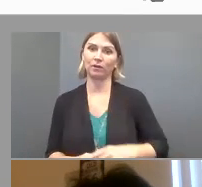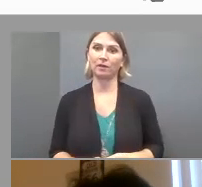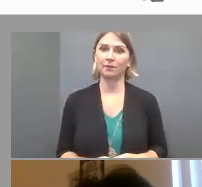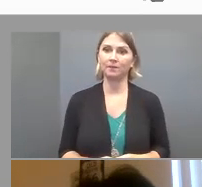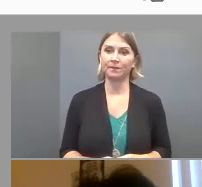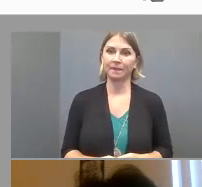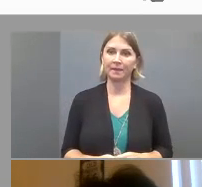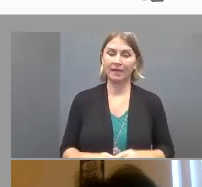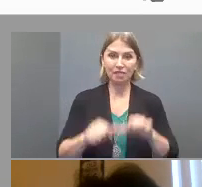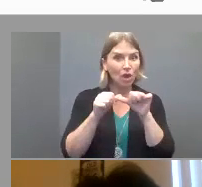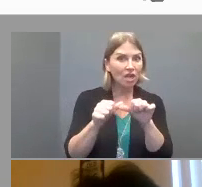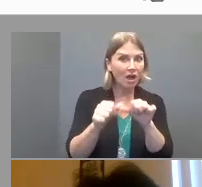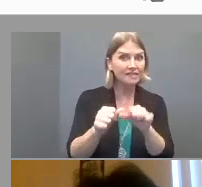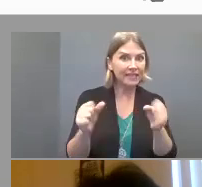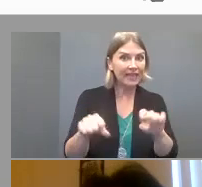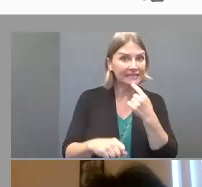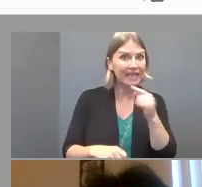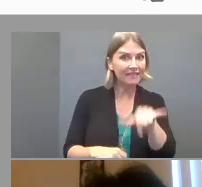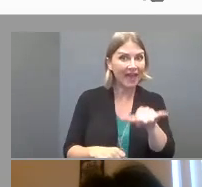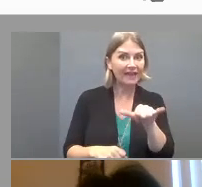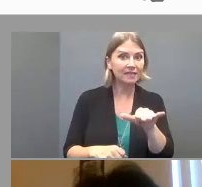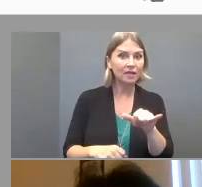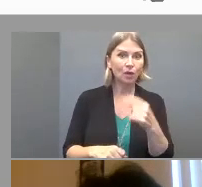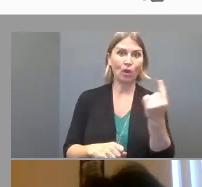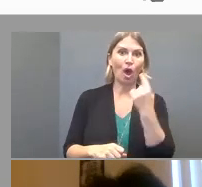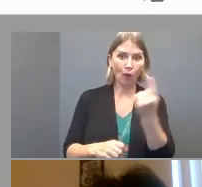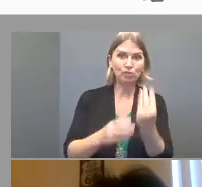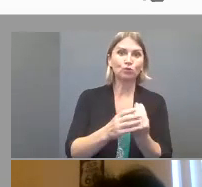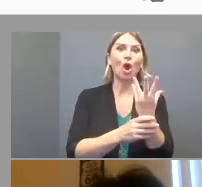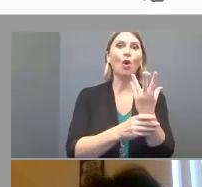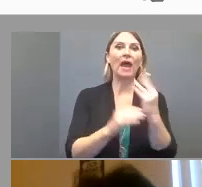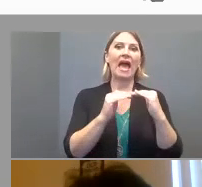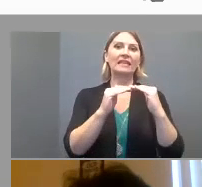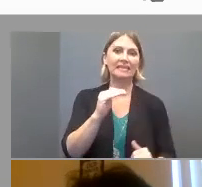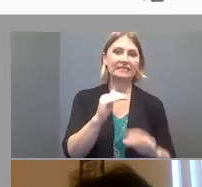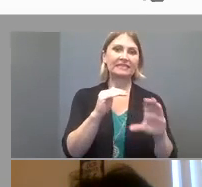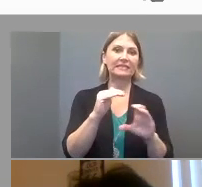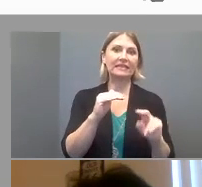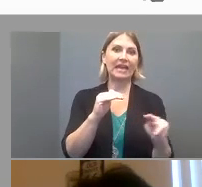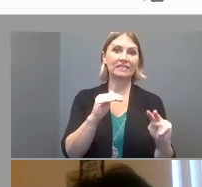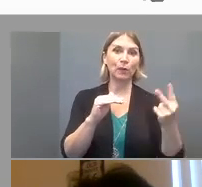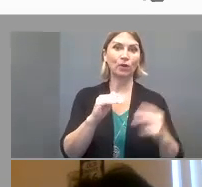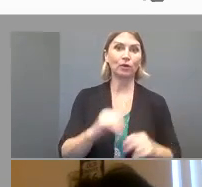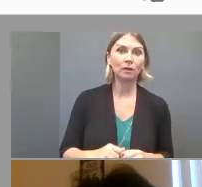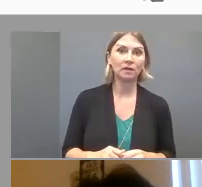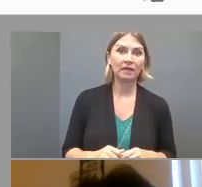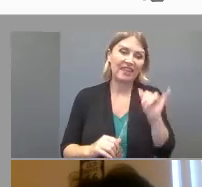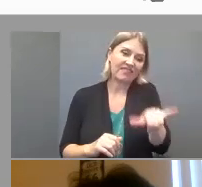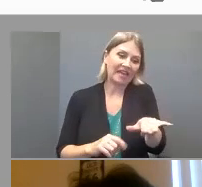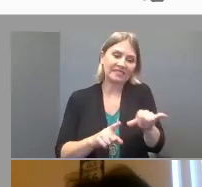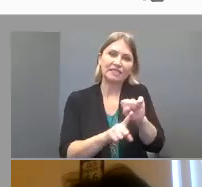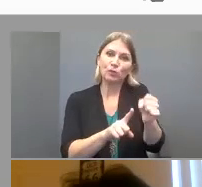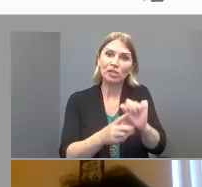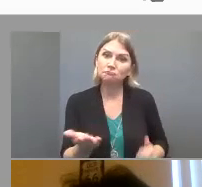there a constant that I can say that n squared plus n will always grow less than c n squared? Where in that scenario, what is